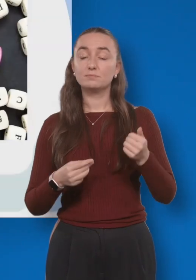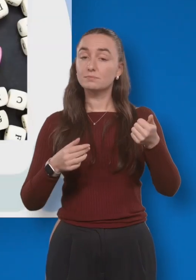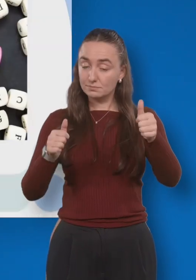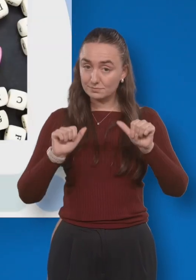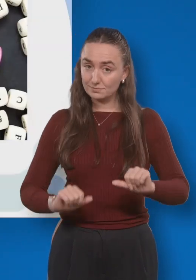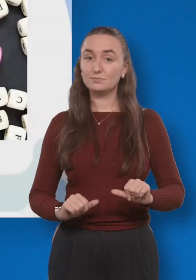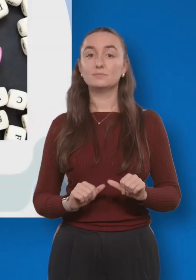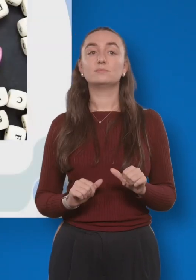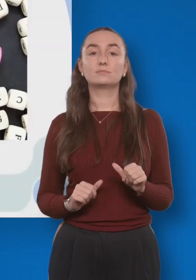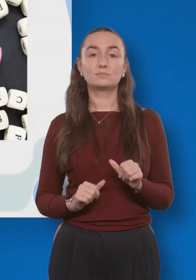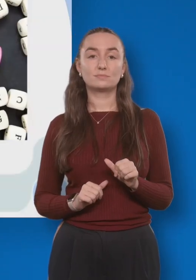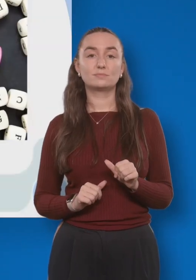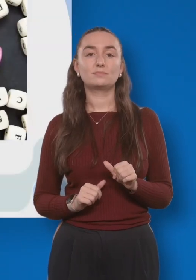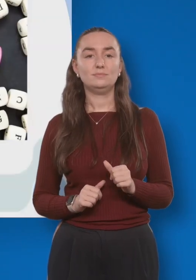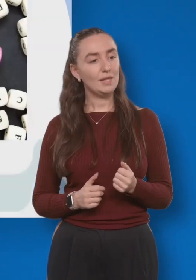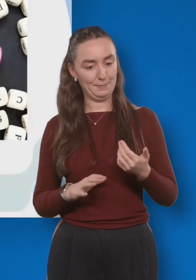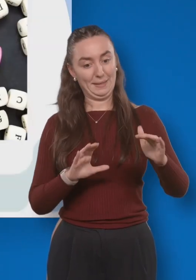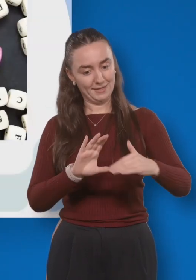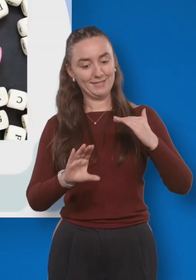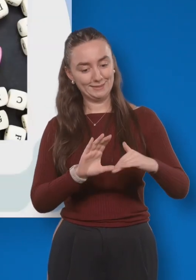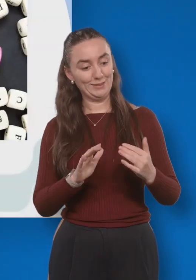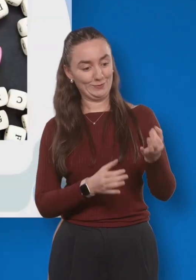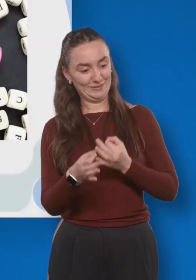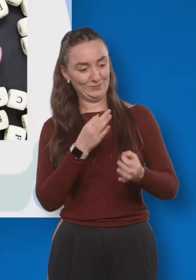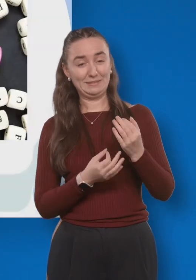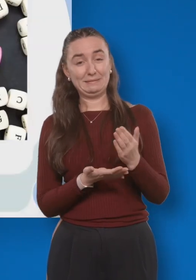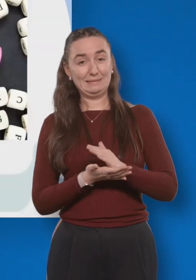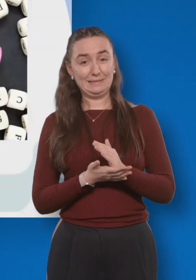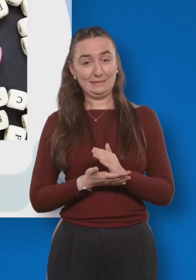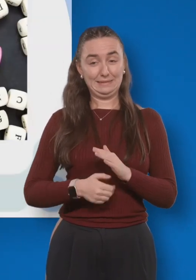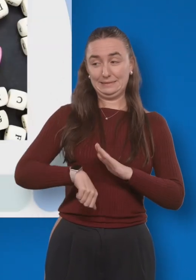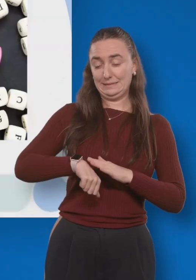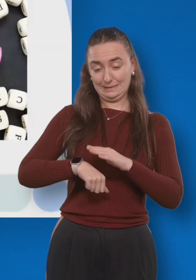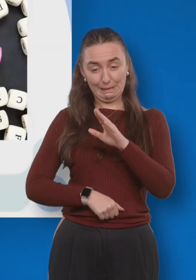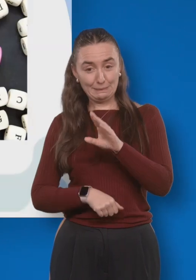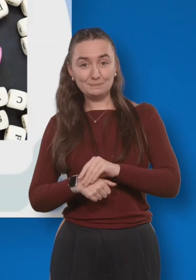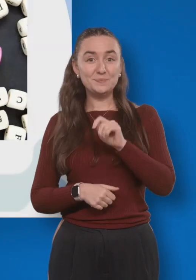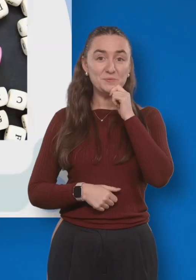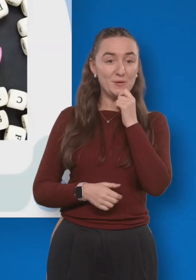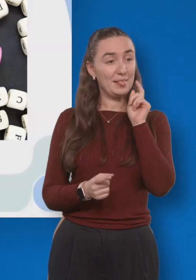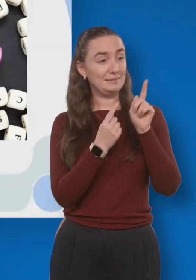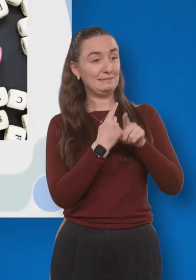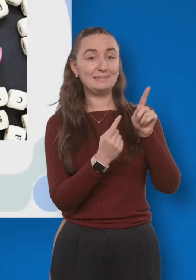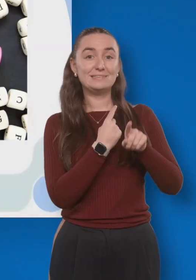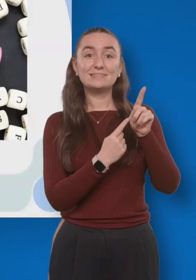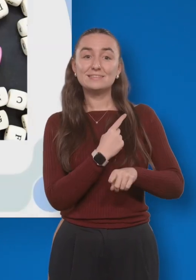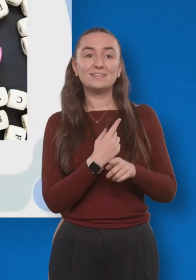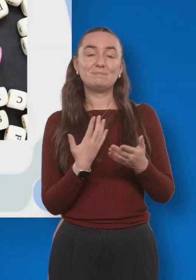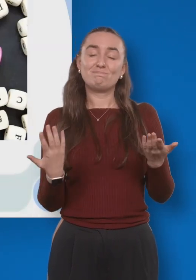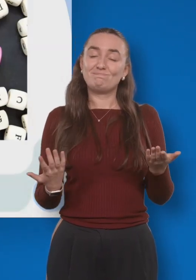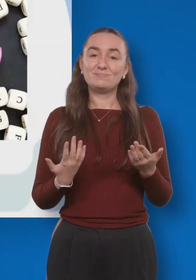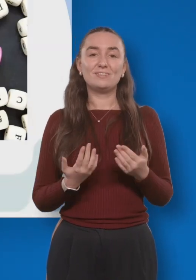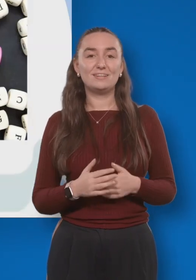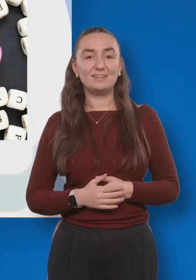one from down, more questions are coming in now. I'm not sure that we're going to manage to have them all,